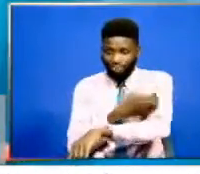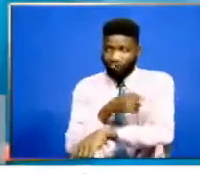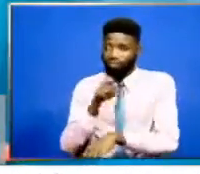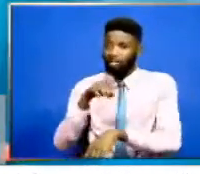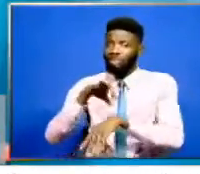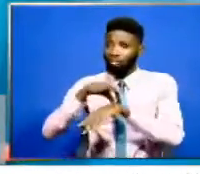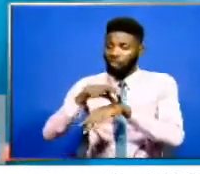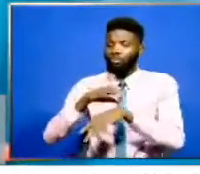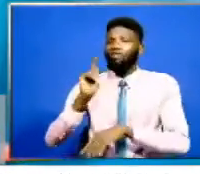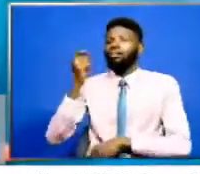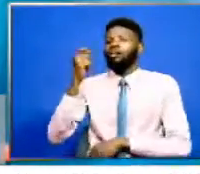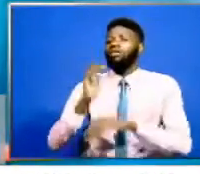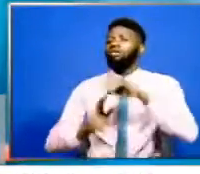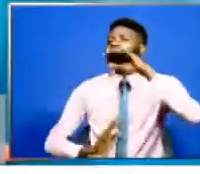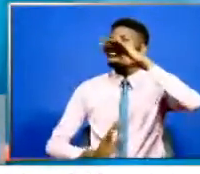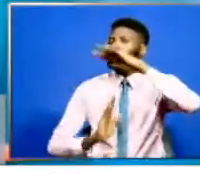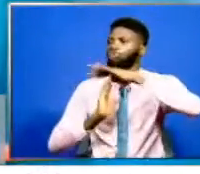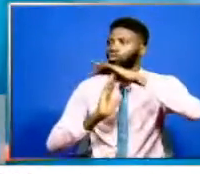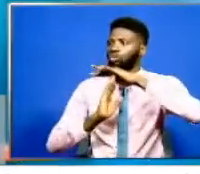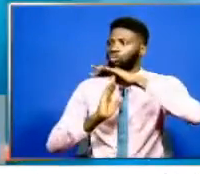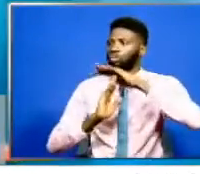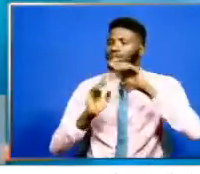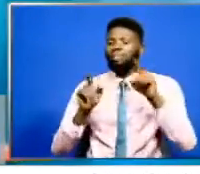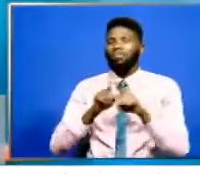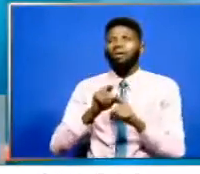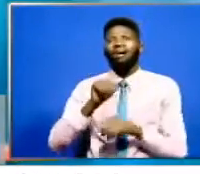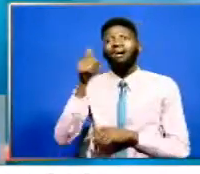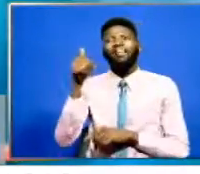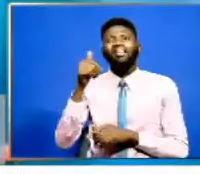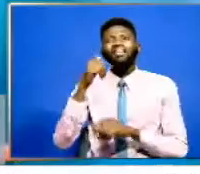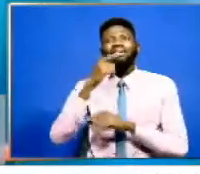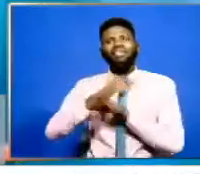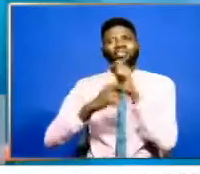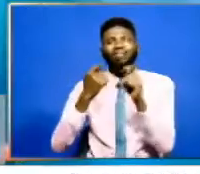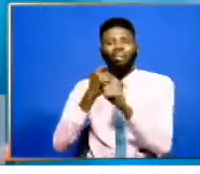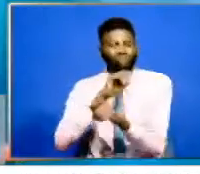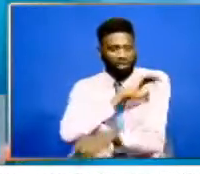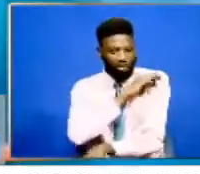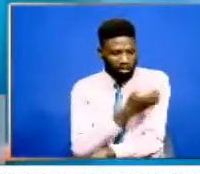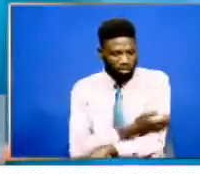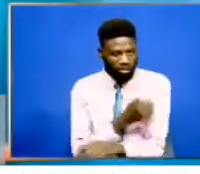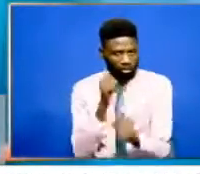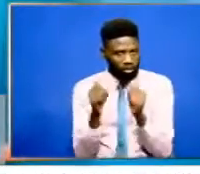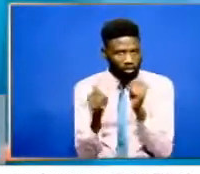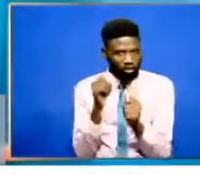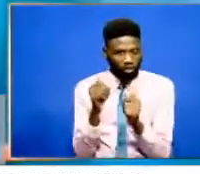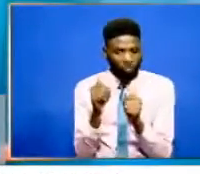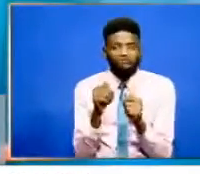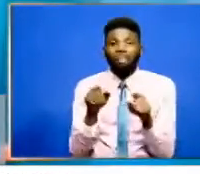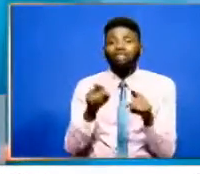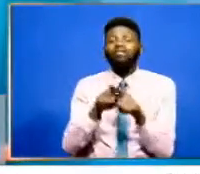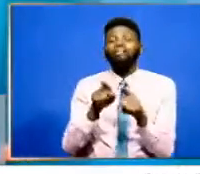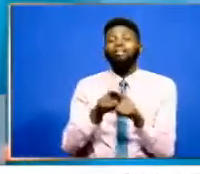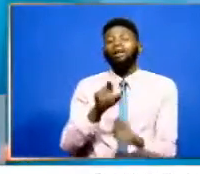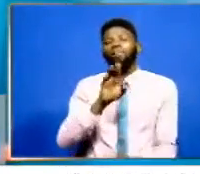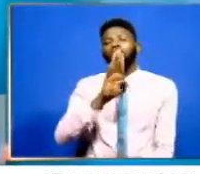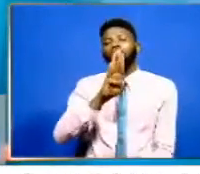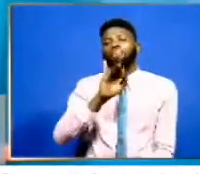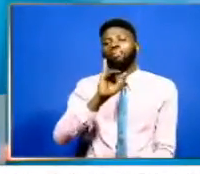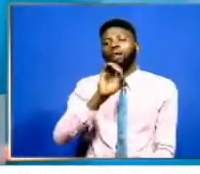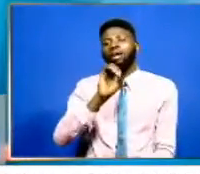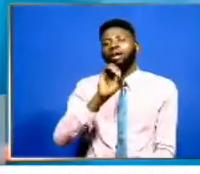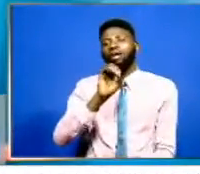on geothermal, and also what kind of energy, and biomass yes. also is an